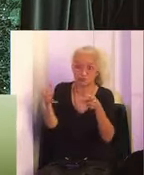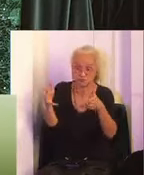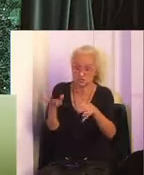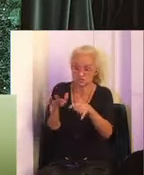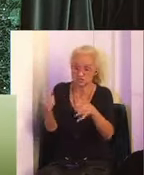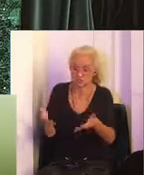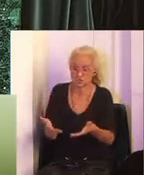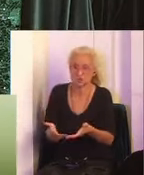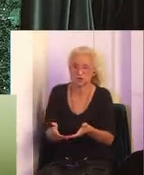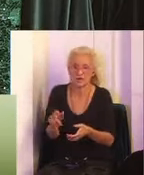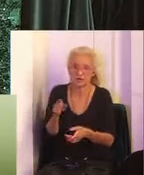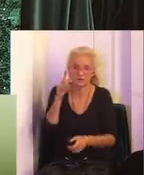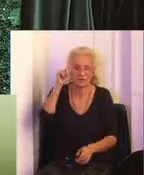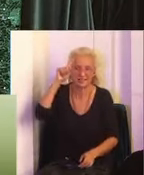world that are very clever.